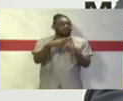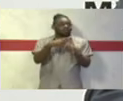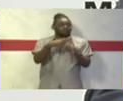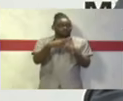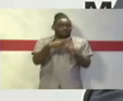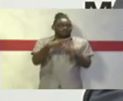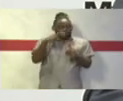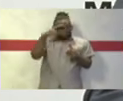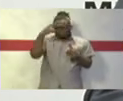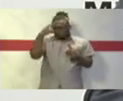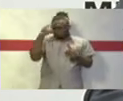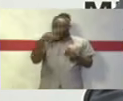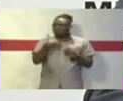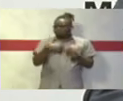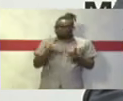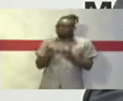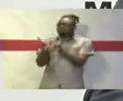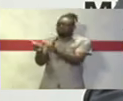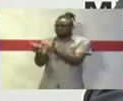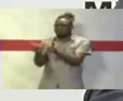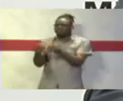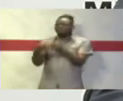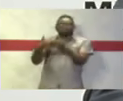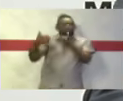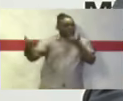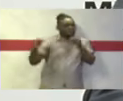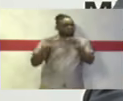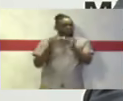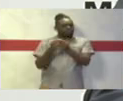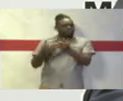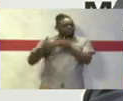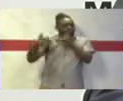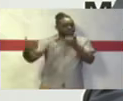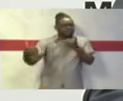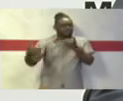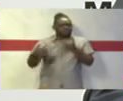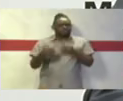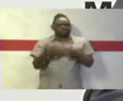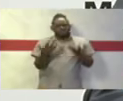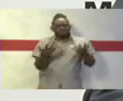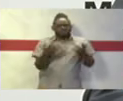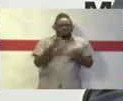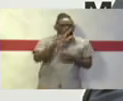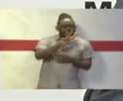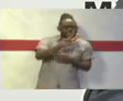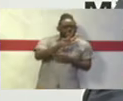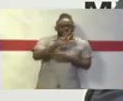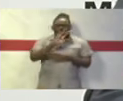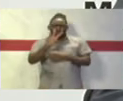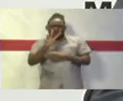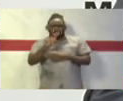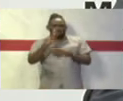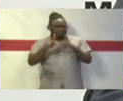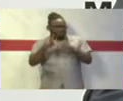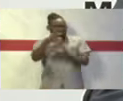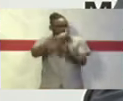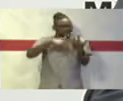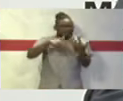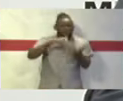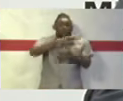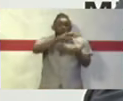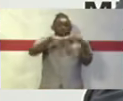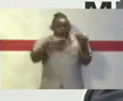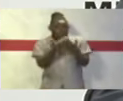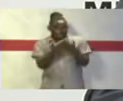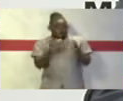isolation was done, quarantine was done. There was about 3 or 4 contacts, all of whom were in the close family of that particular